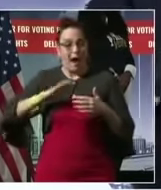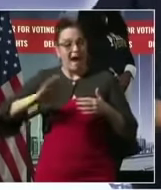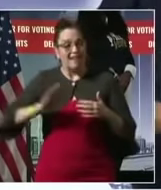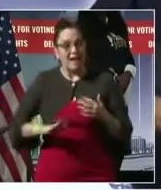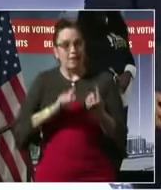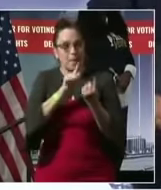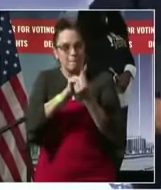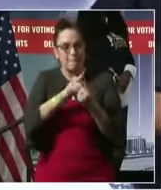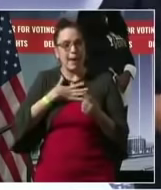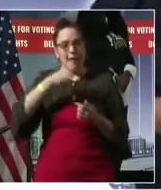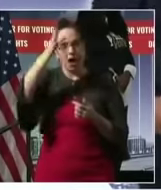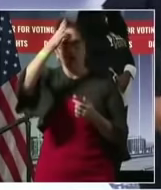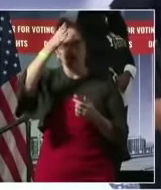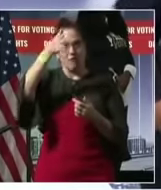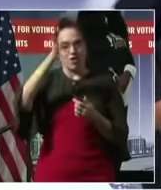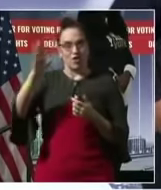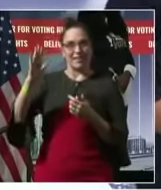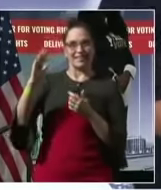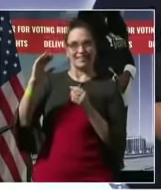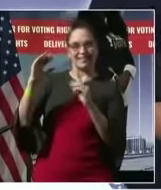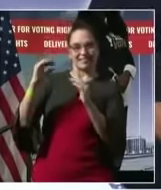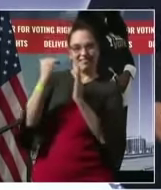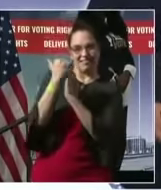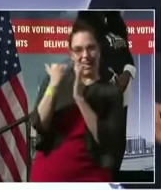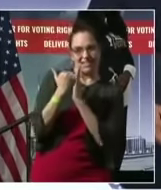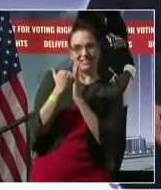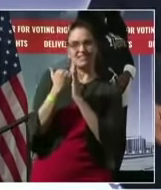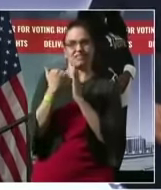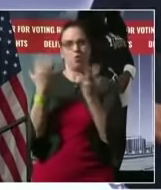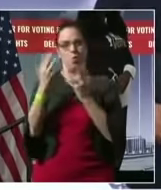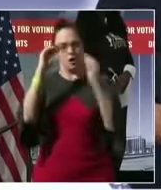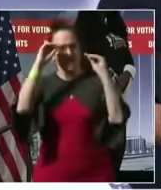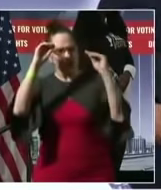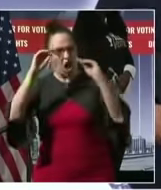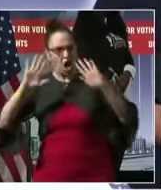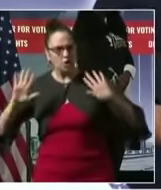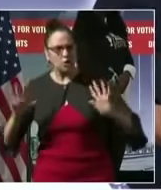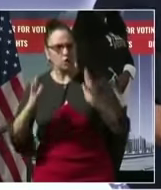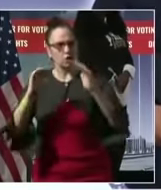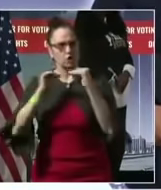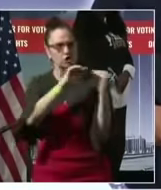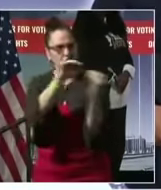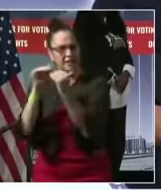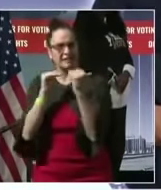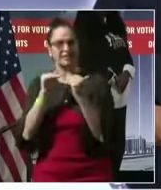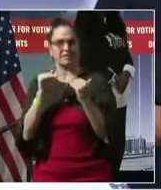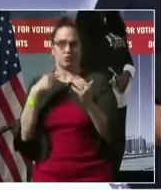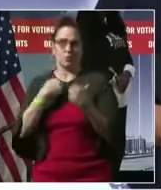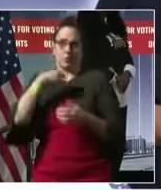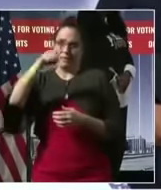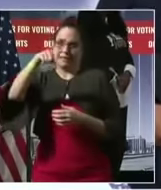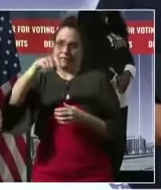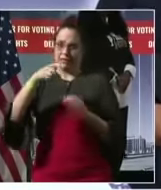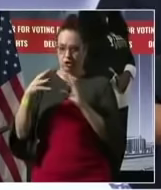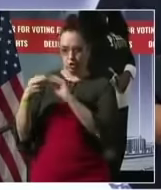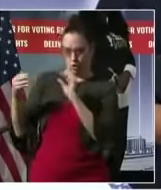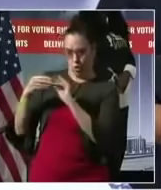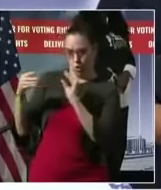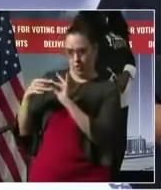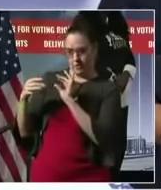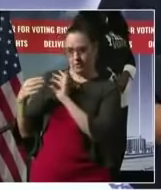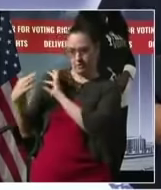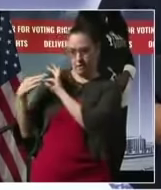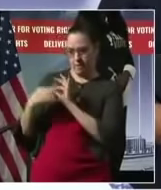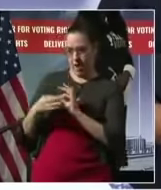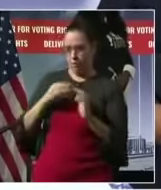his lessons and drive for justice are in me. Stories about my grandfather's leadership were passed down to me